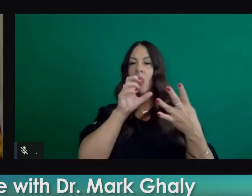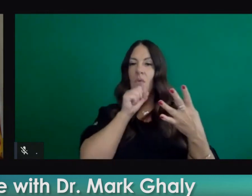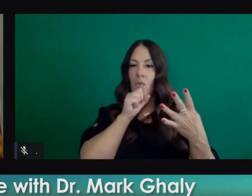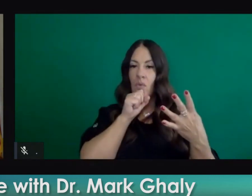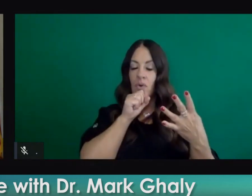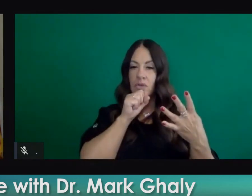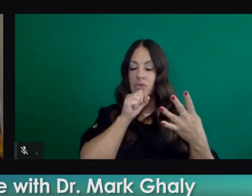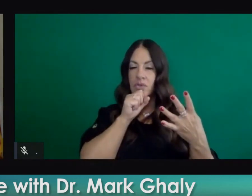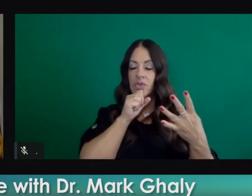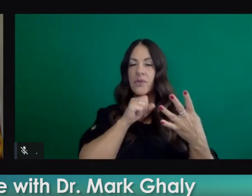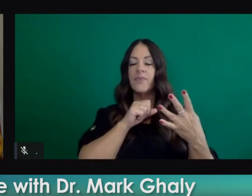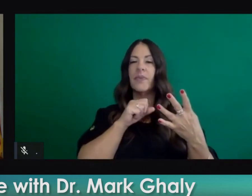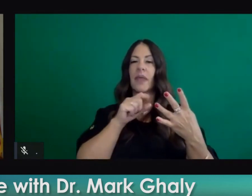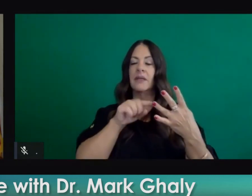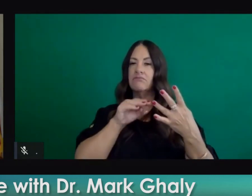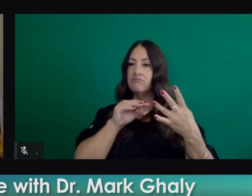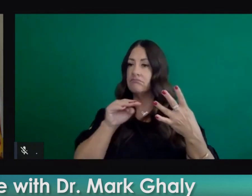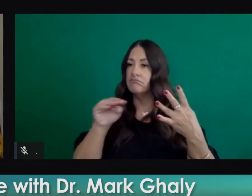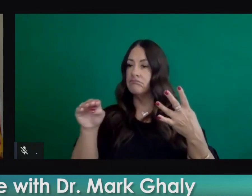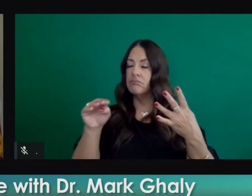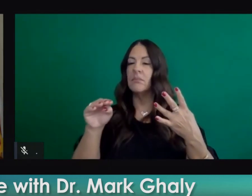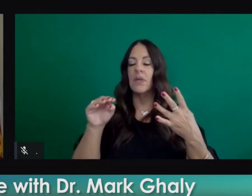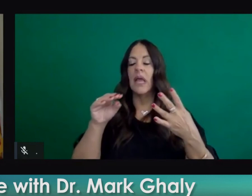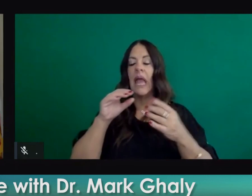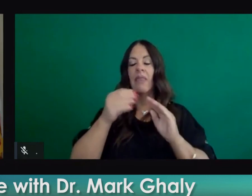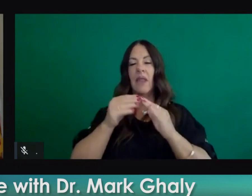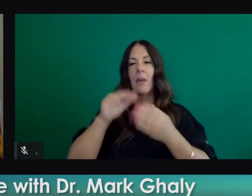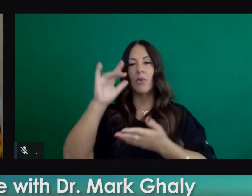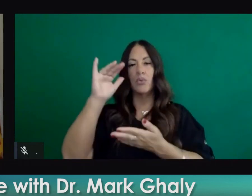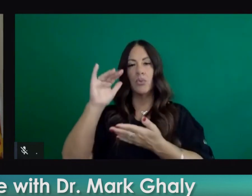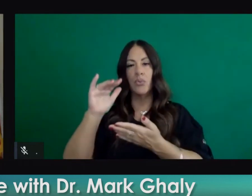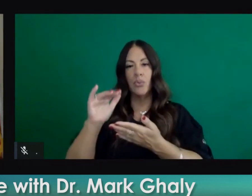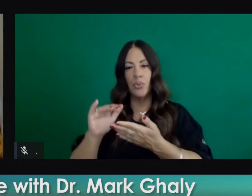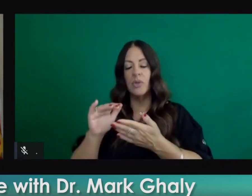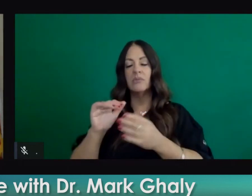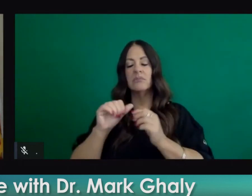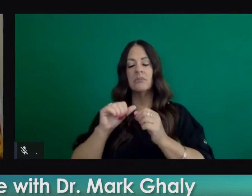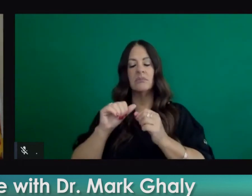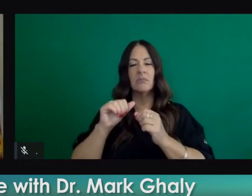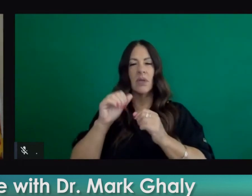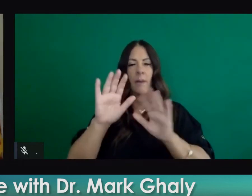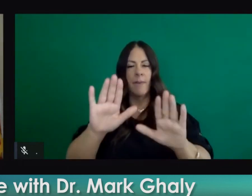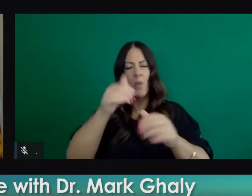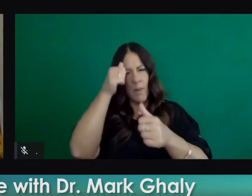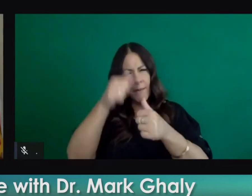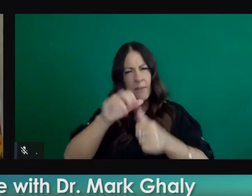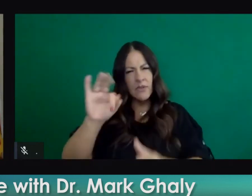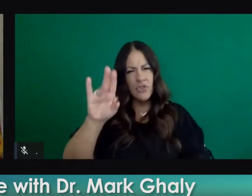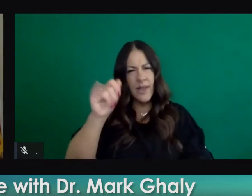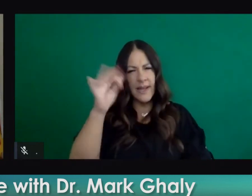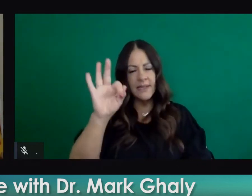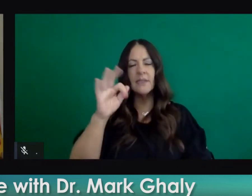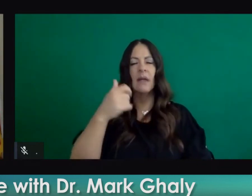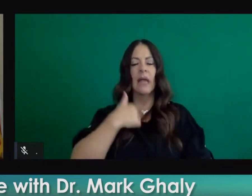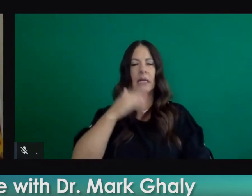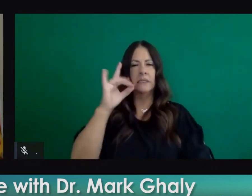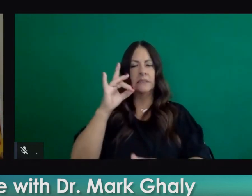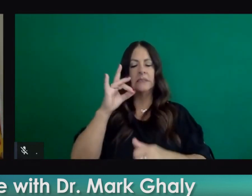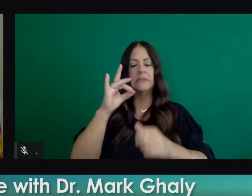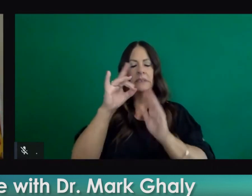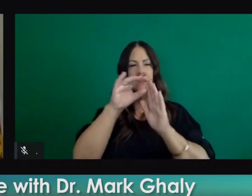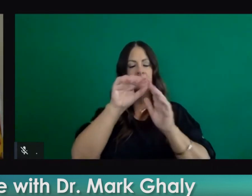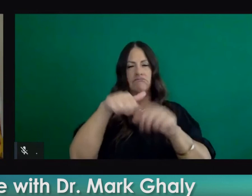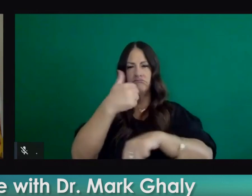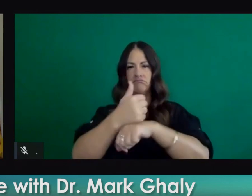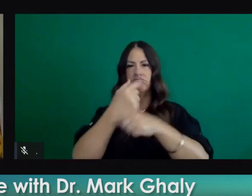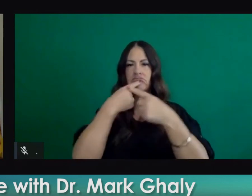and transmission continues to go down. You'll also remember on the July 19th guidance that